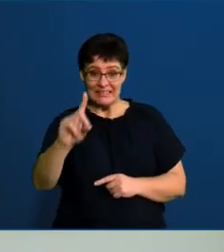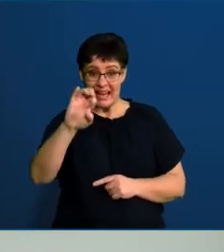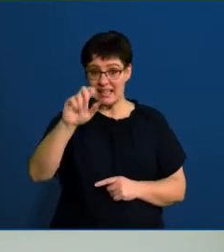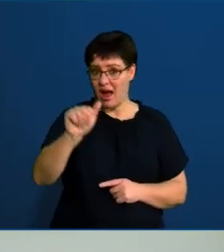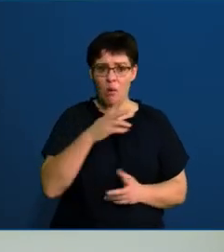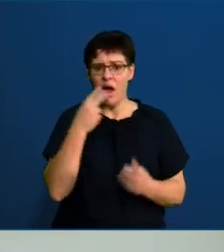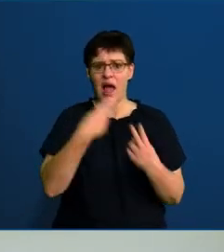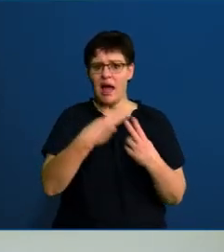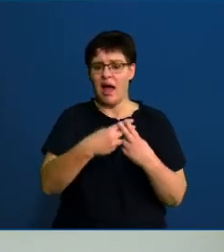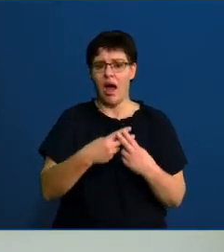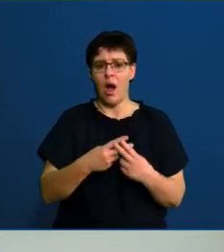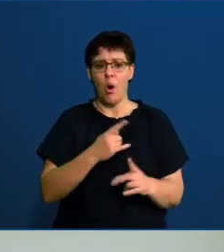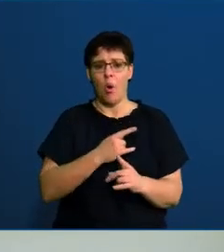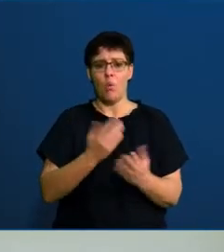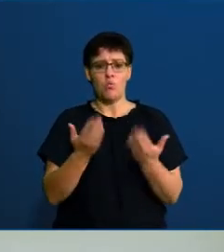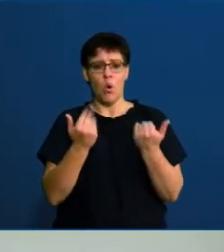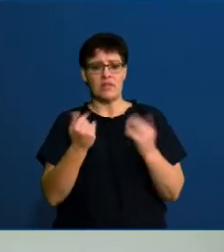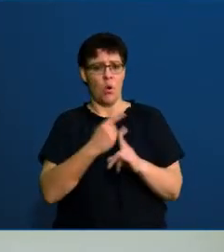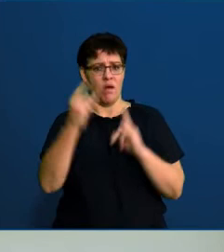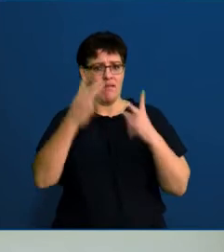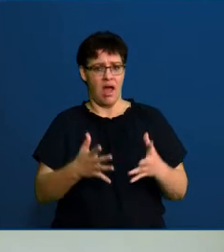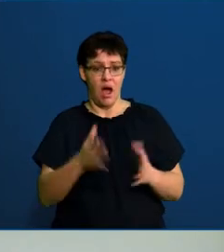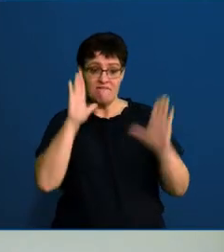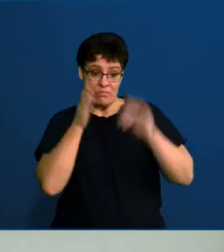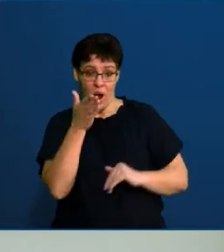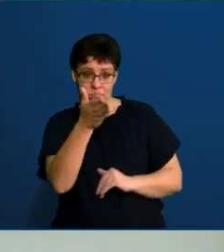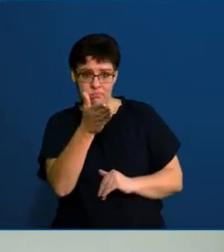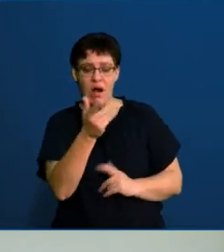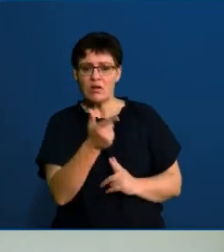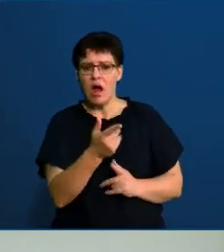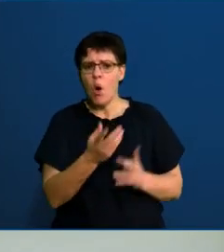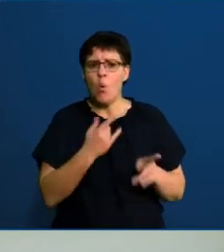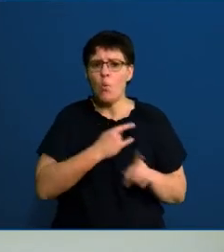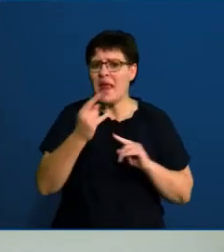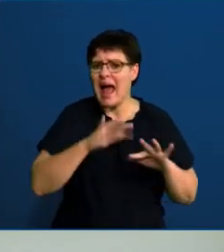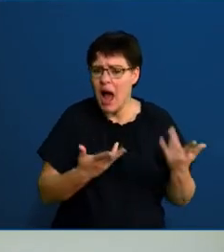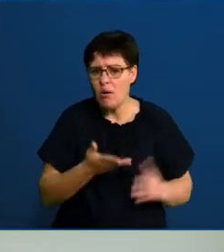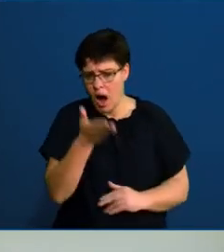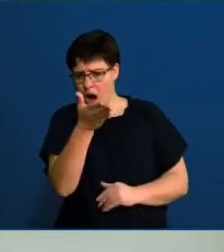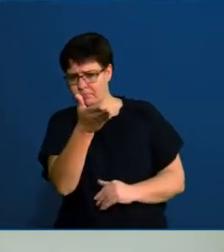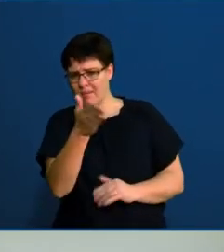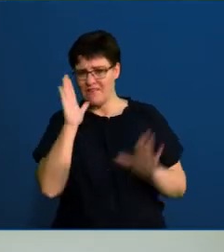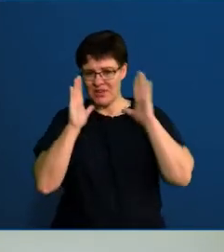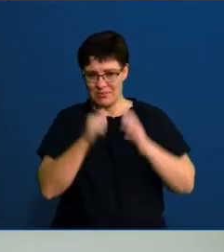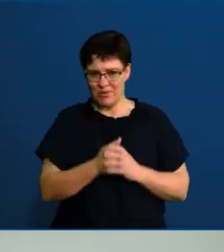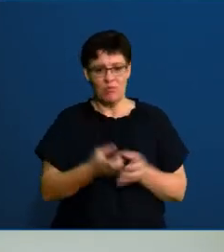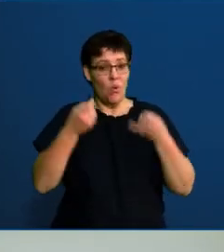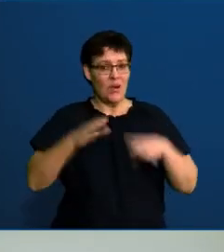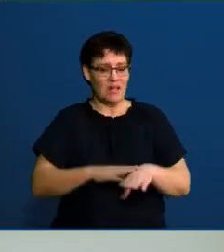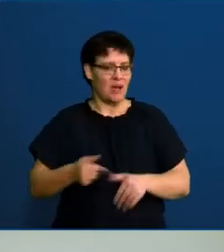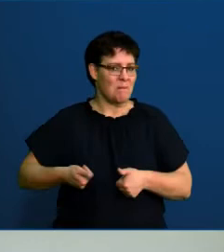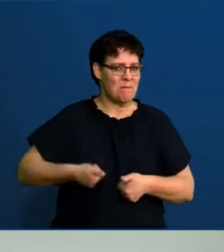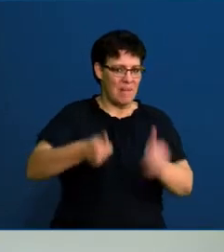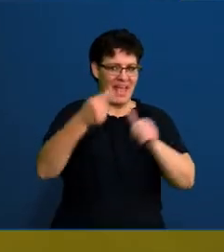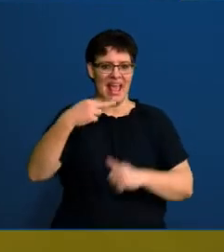hashtag WozoWinner on Facebook, and all the details will be there on how you can win. So let's not waste any more time. Let's head straight back